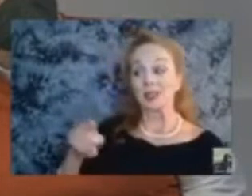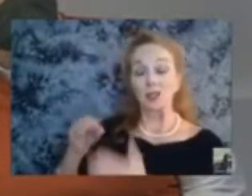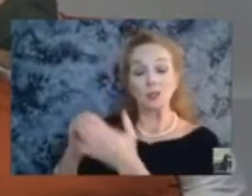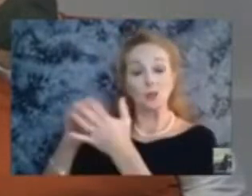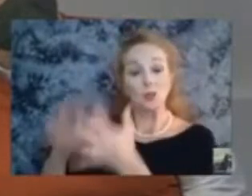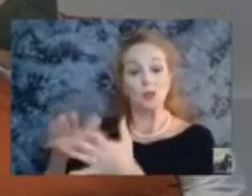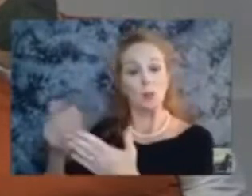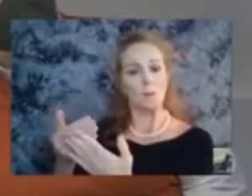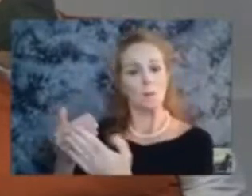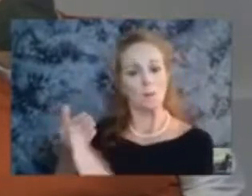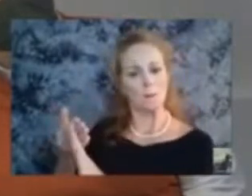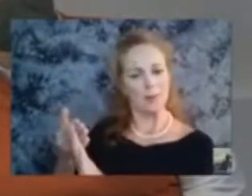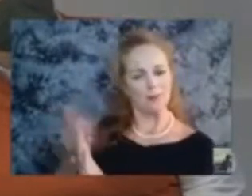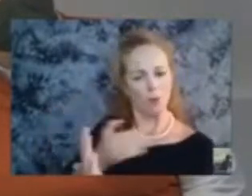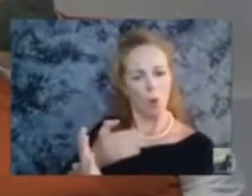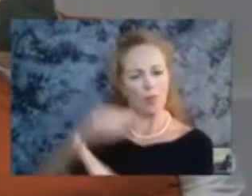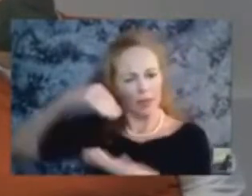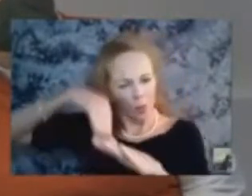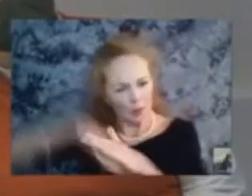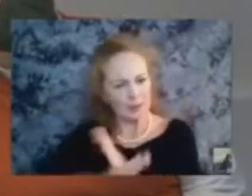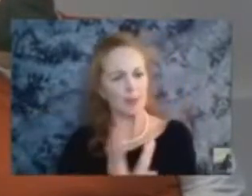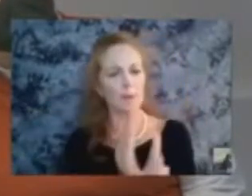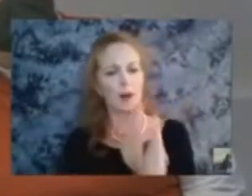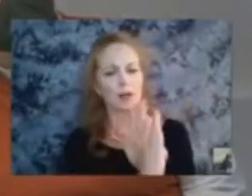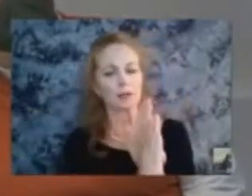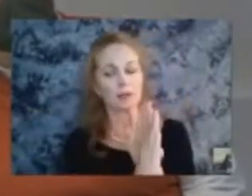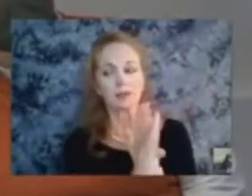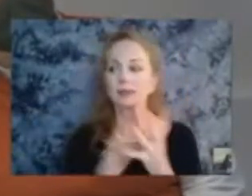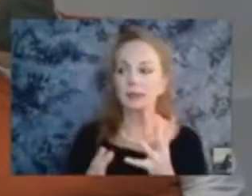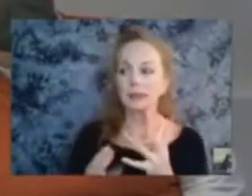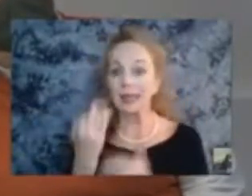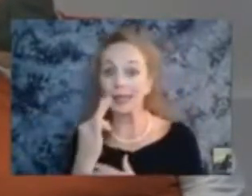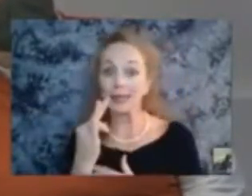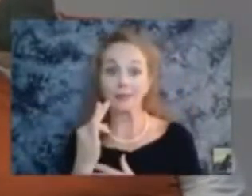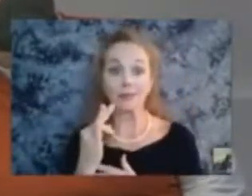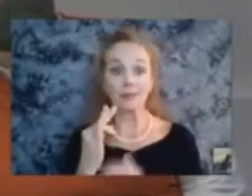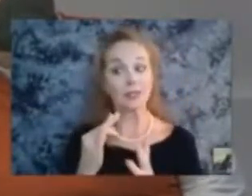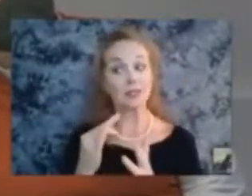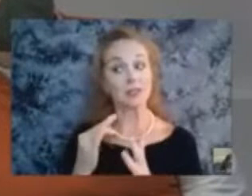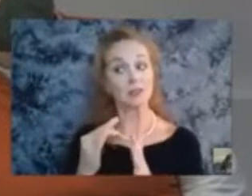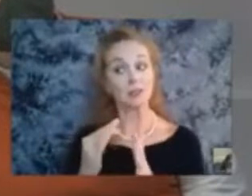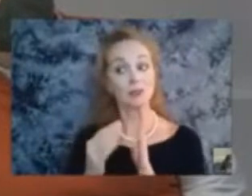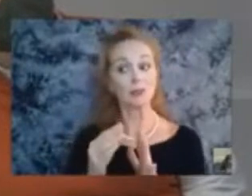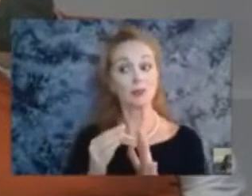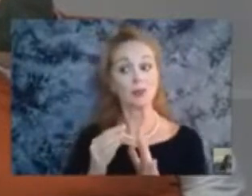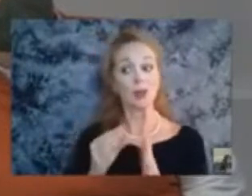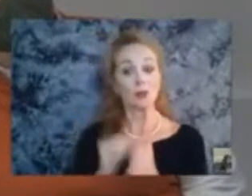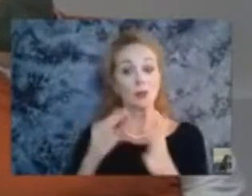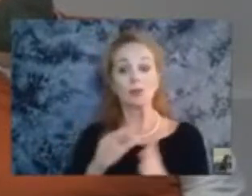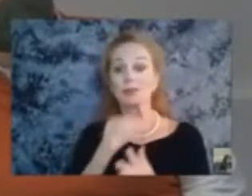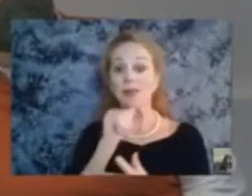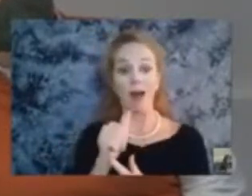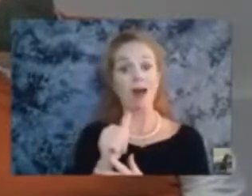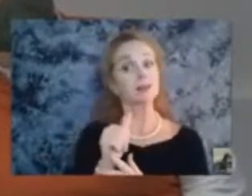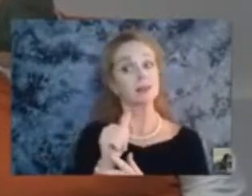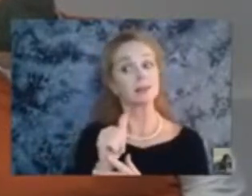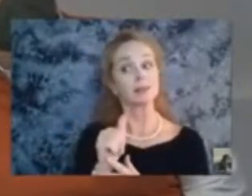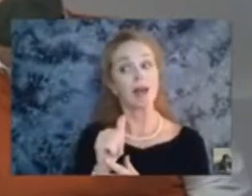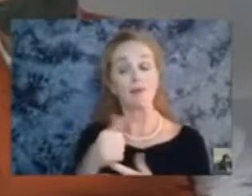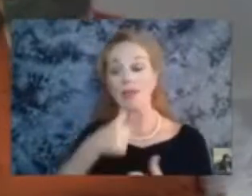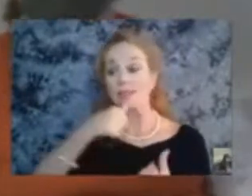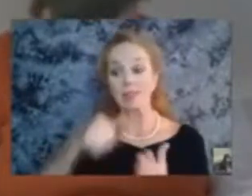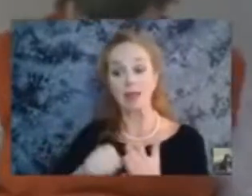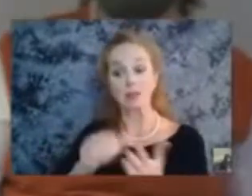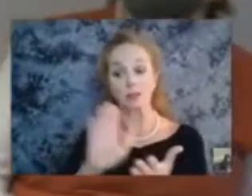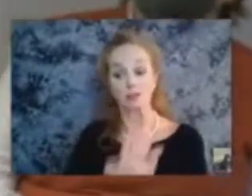know how that's going to play out. If students don't have the attestation letters